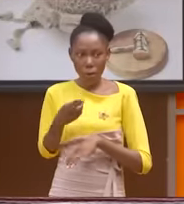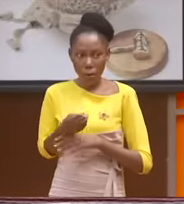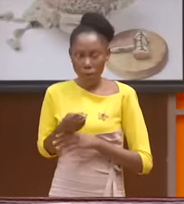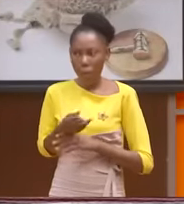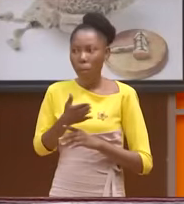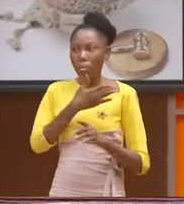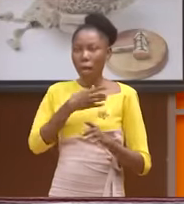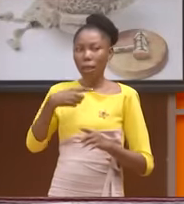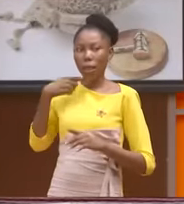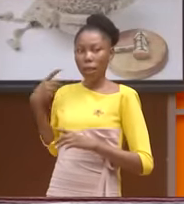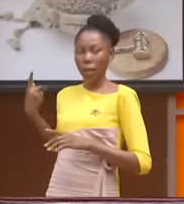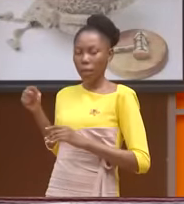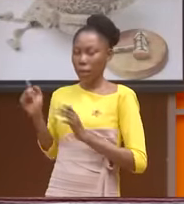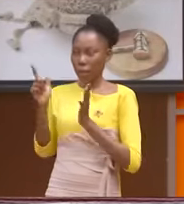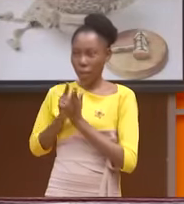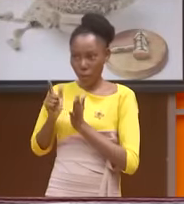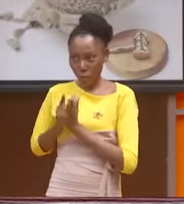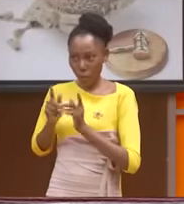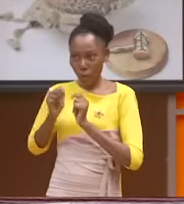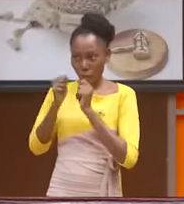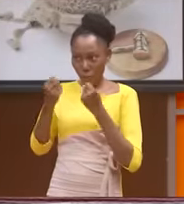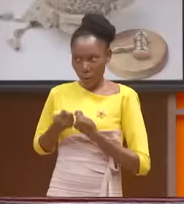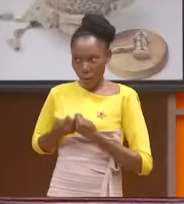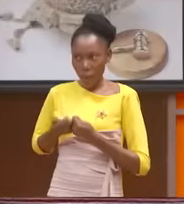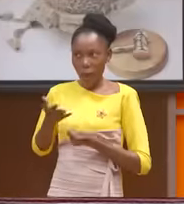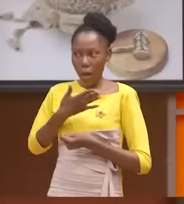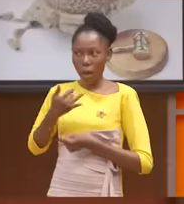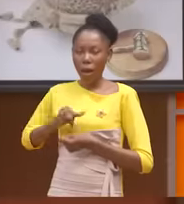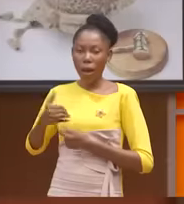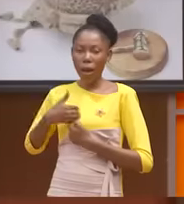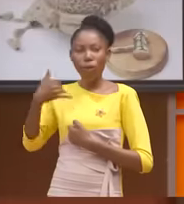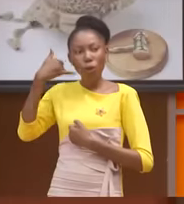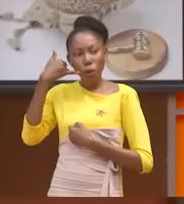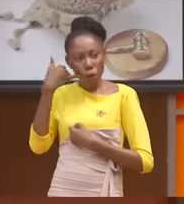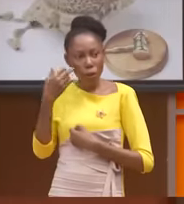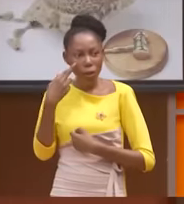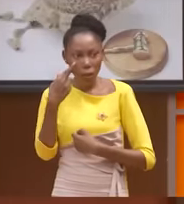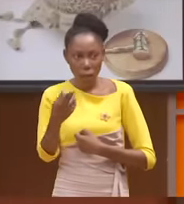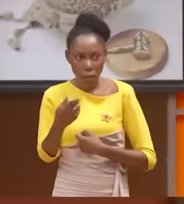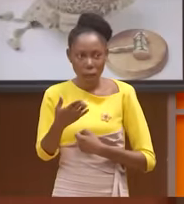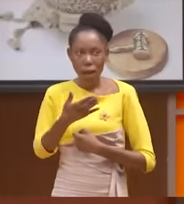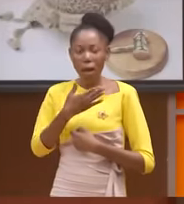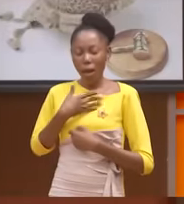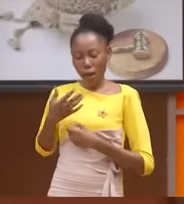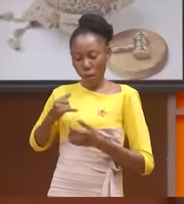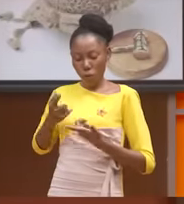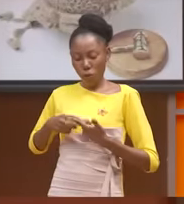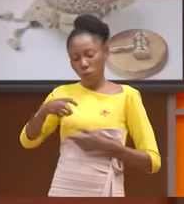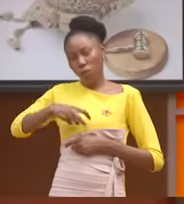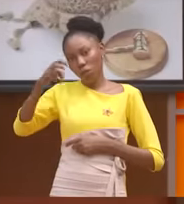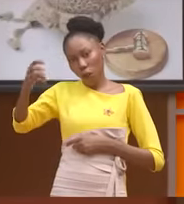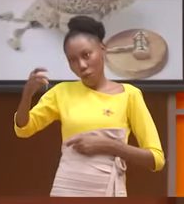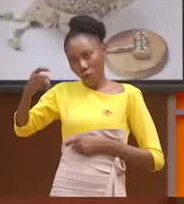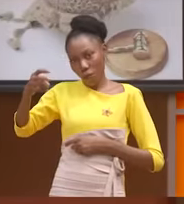Tell the legal team, I'm going, I've called her. Do you understand what I'm saying? And this is the time I'm traveling down. She's